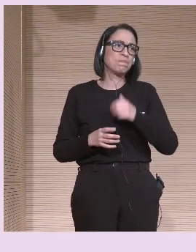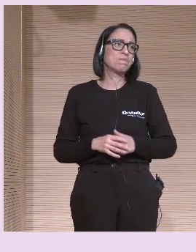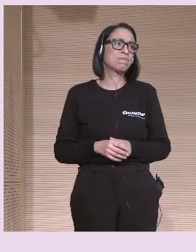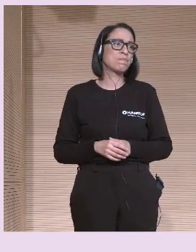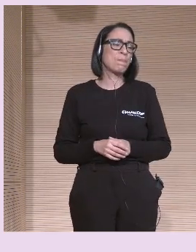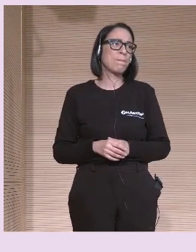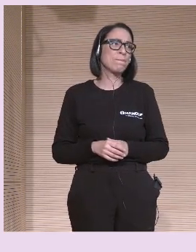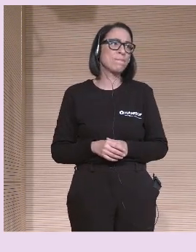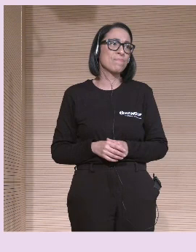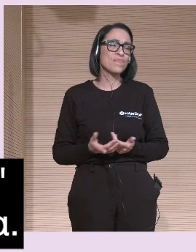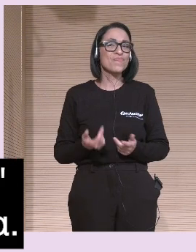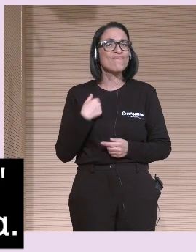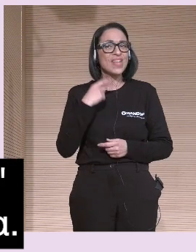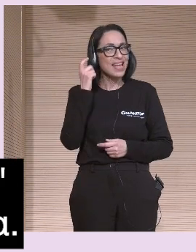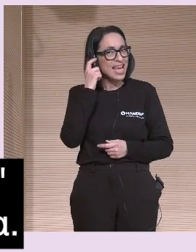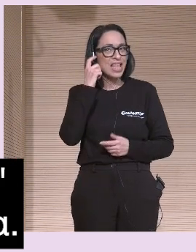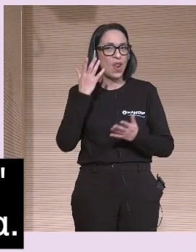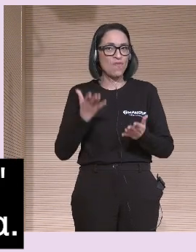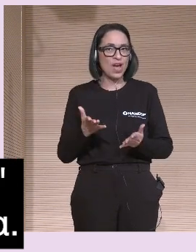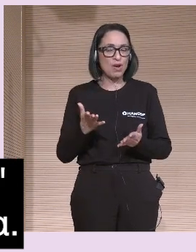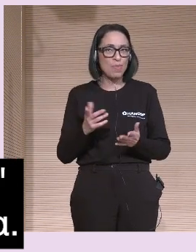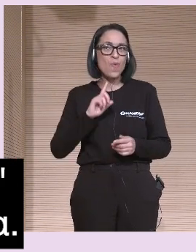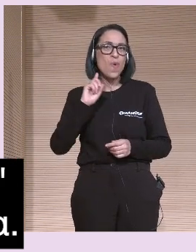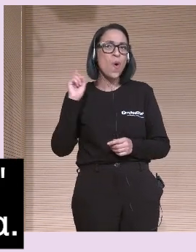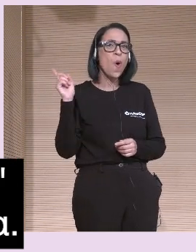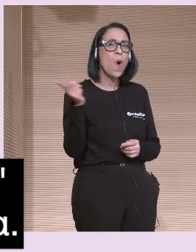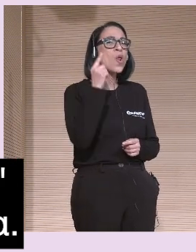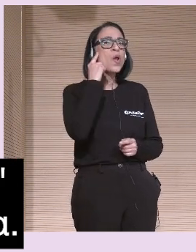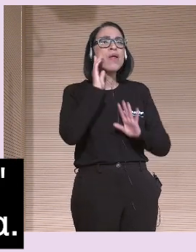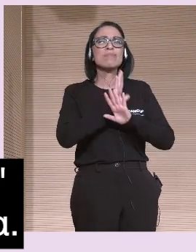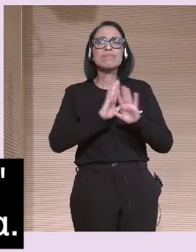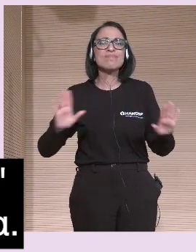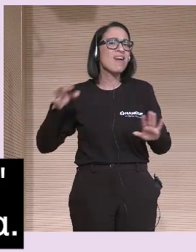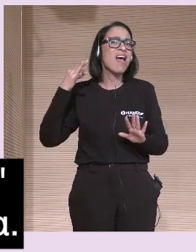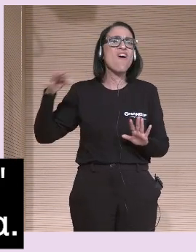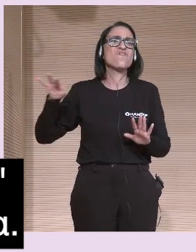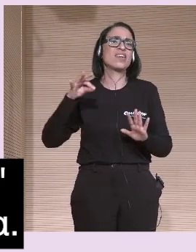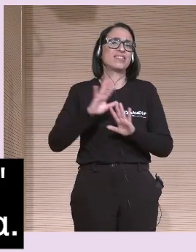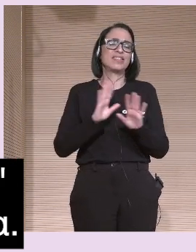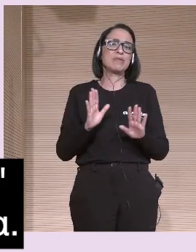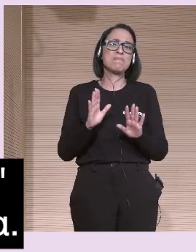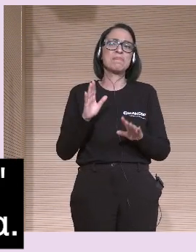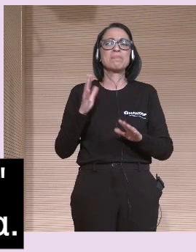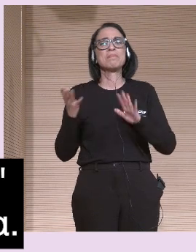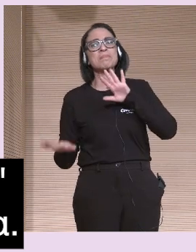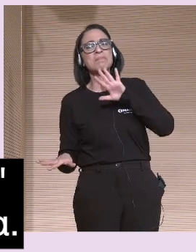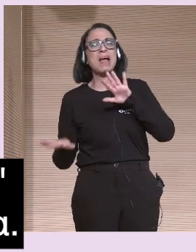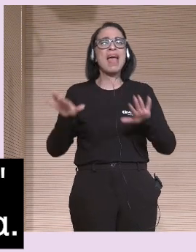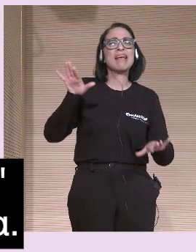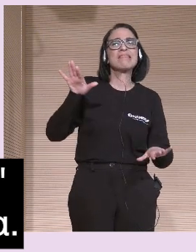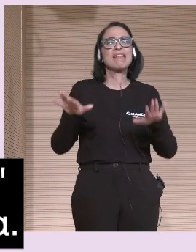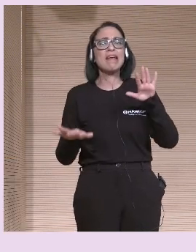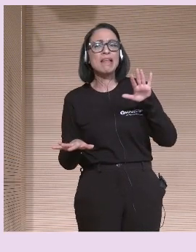volatility of public opinion. In many ways, attitudes have actually softened towards migrants. Actually, over time, the evidence suggests that that is